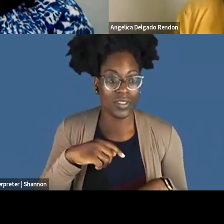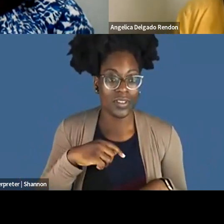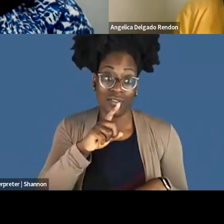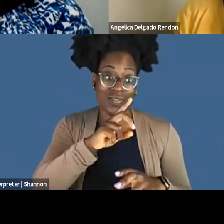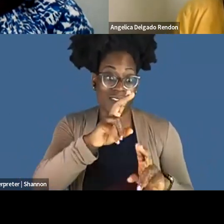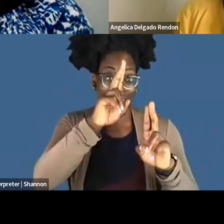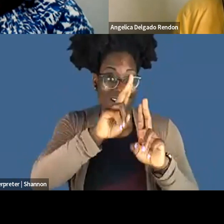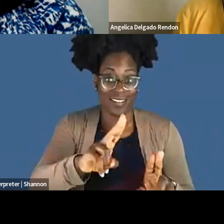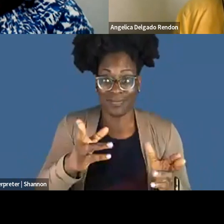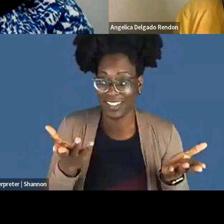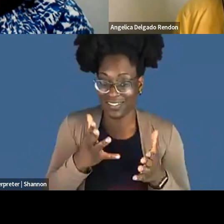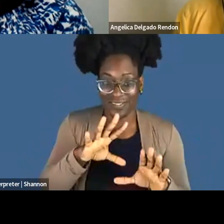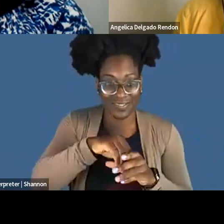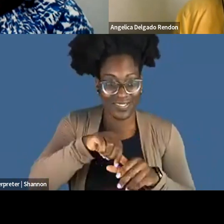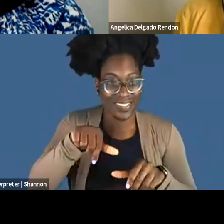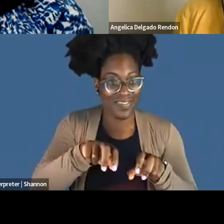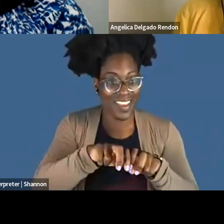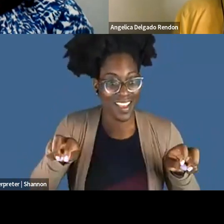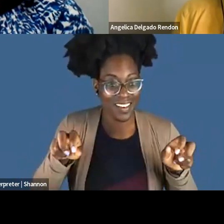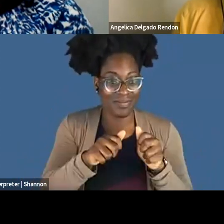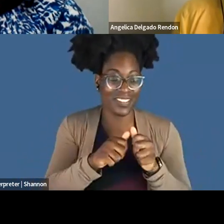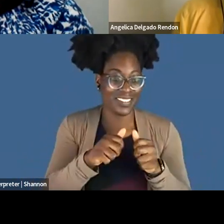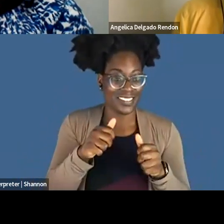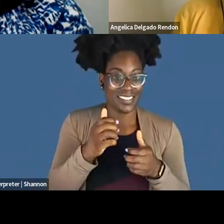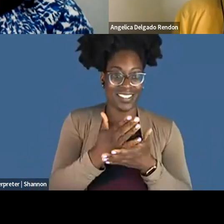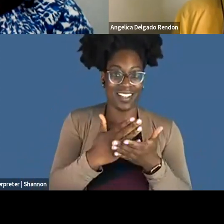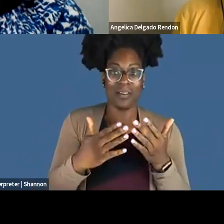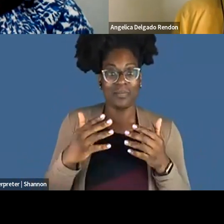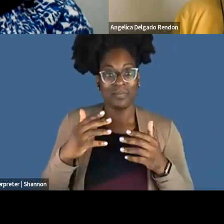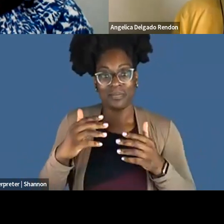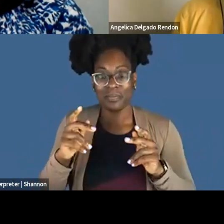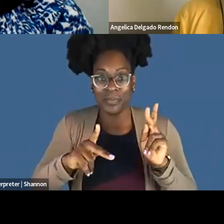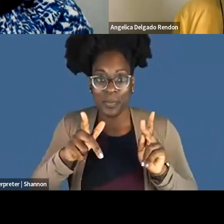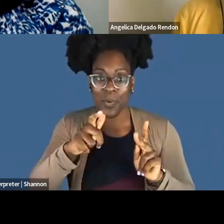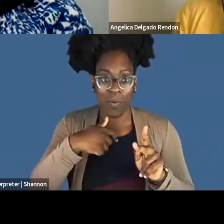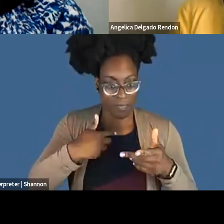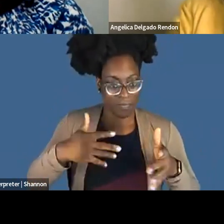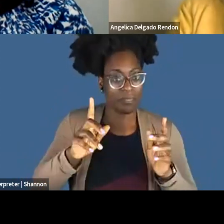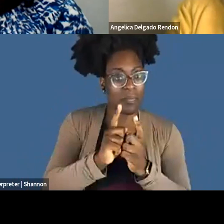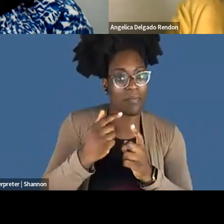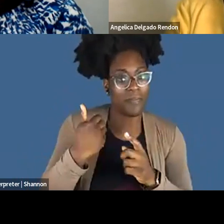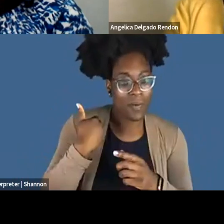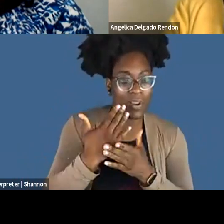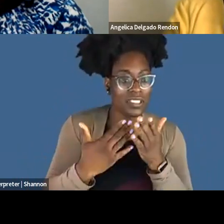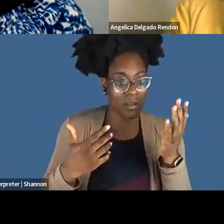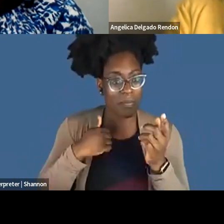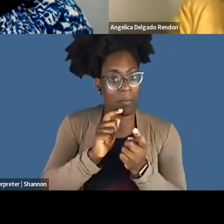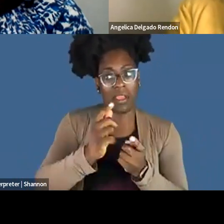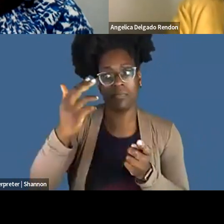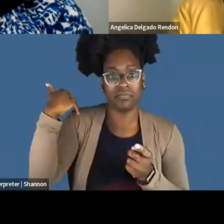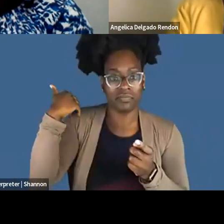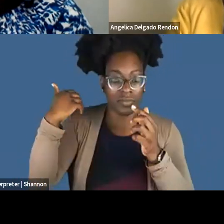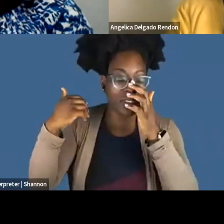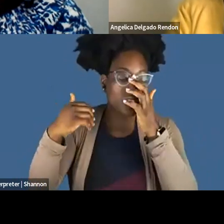on this panel with some new and old colleagues here. So the question, how